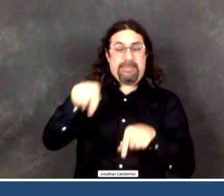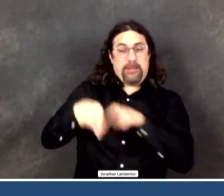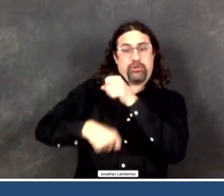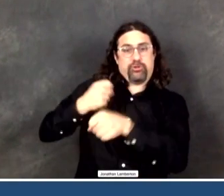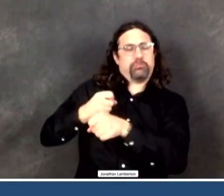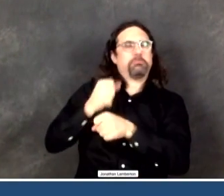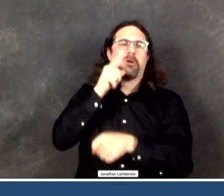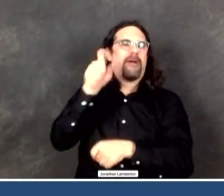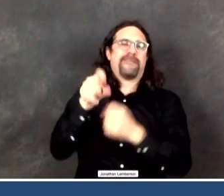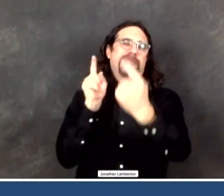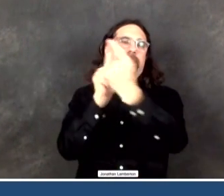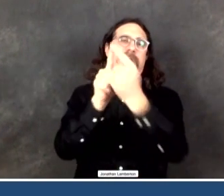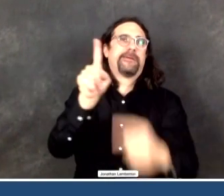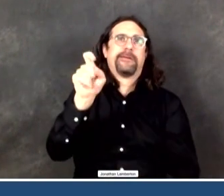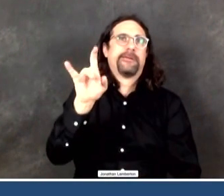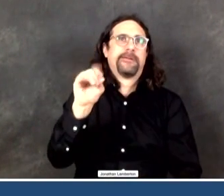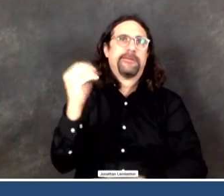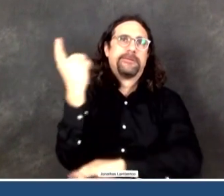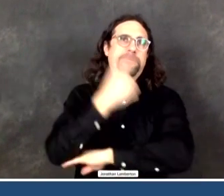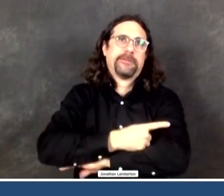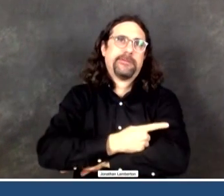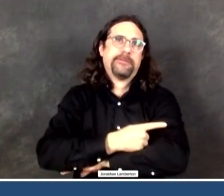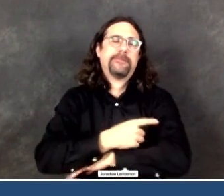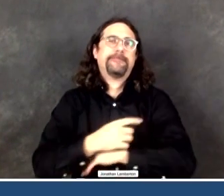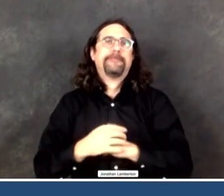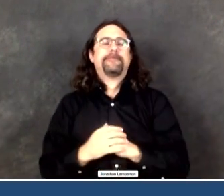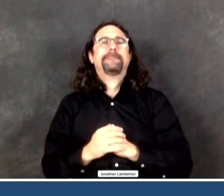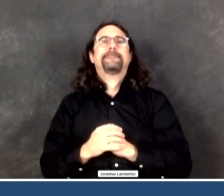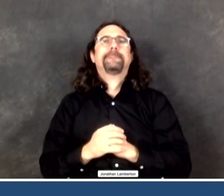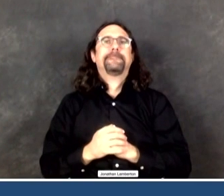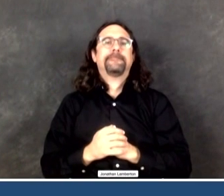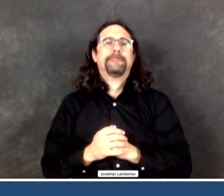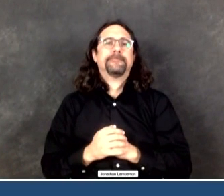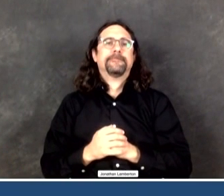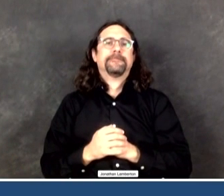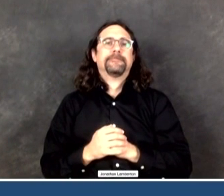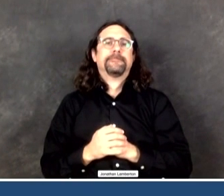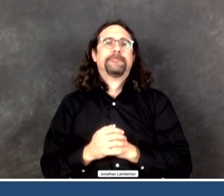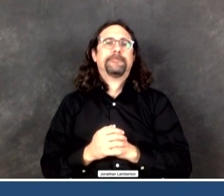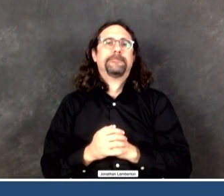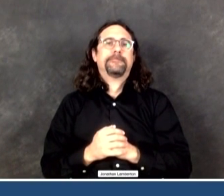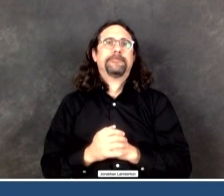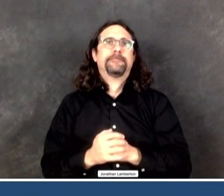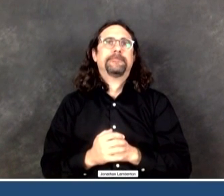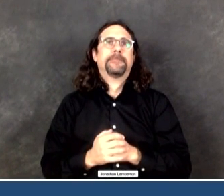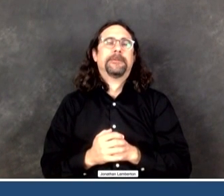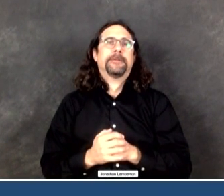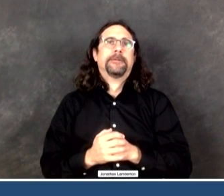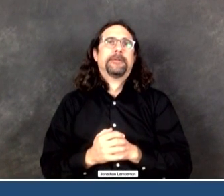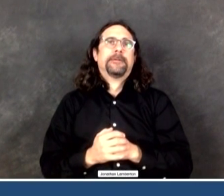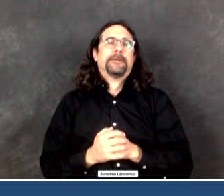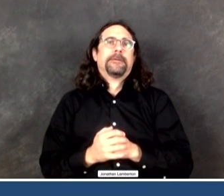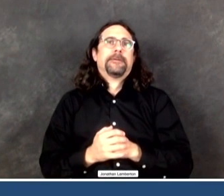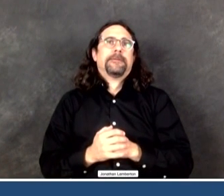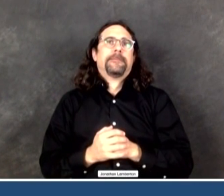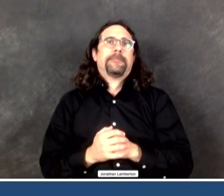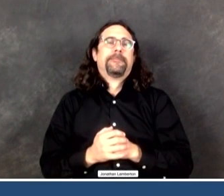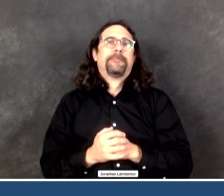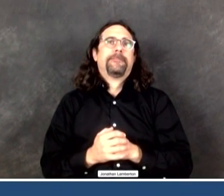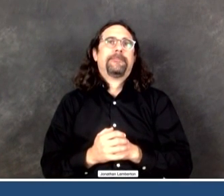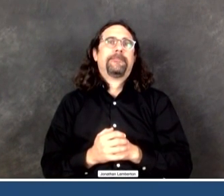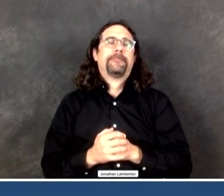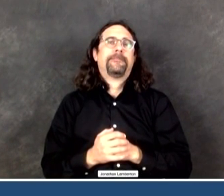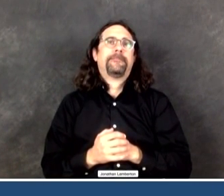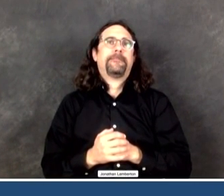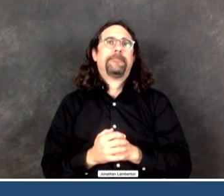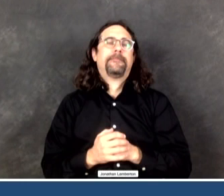Look, the other thing to recognize here is that the timeline says it all.